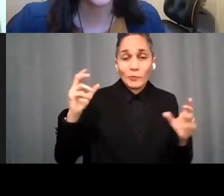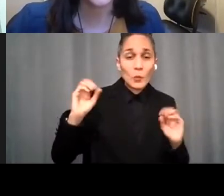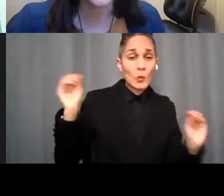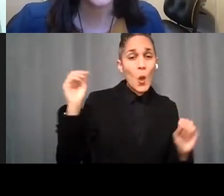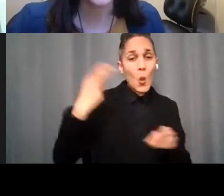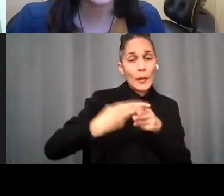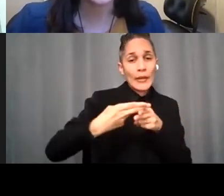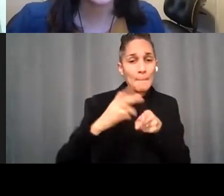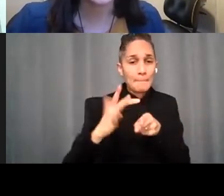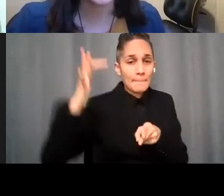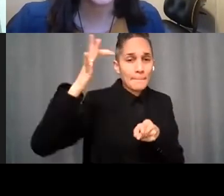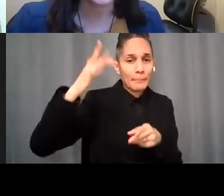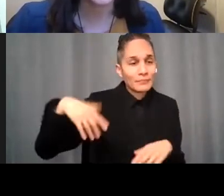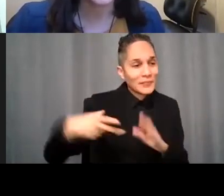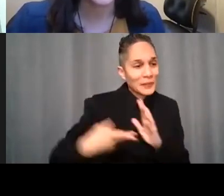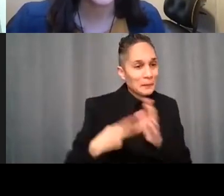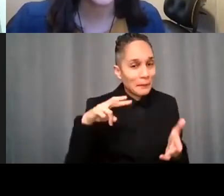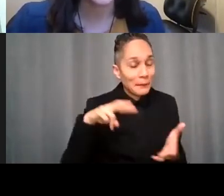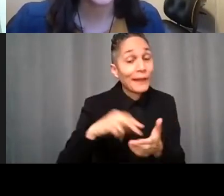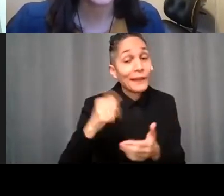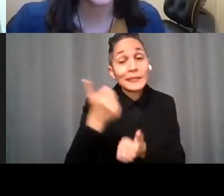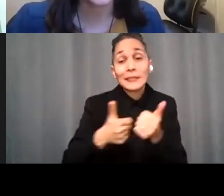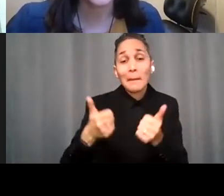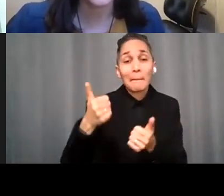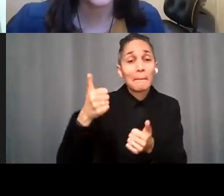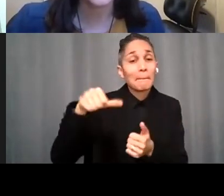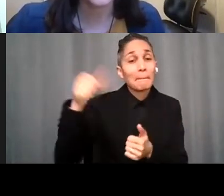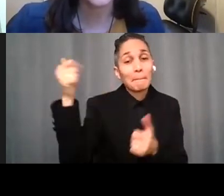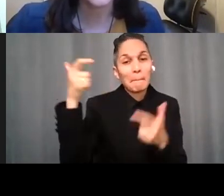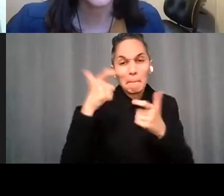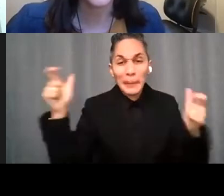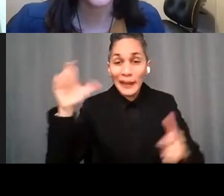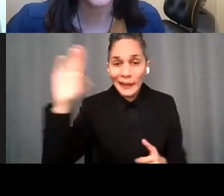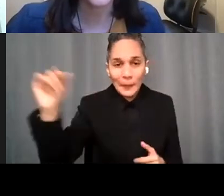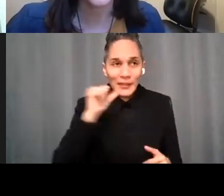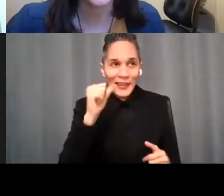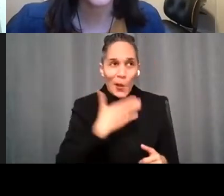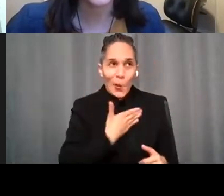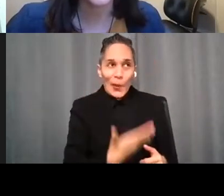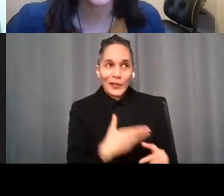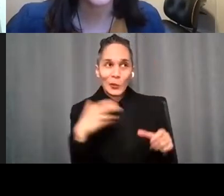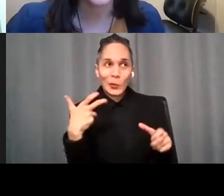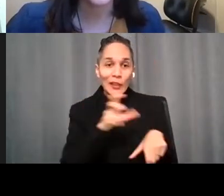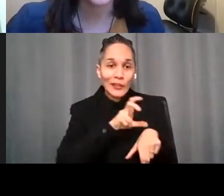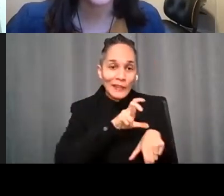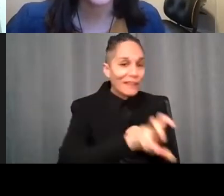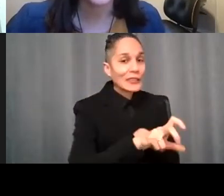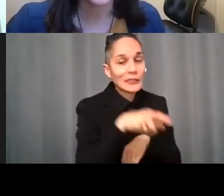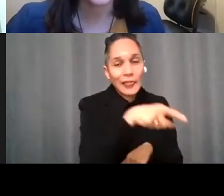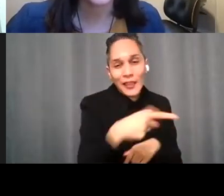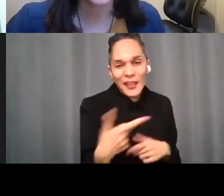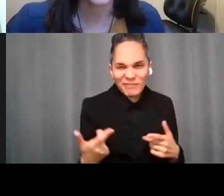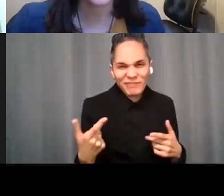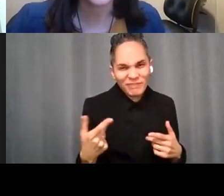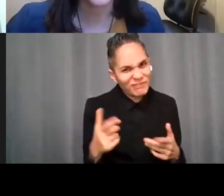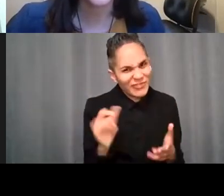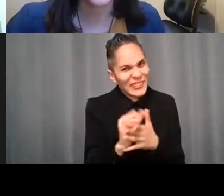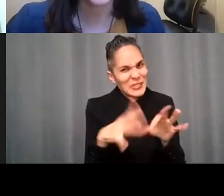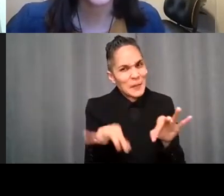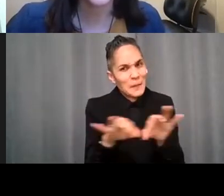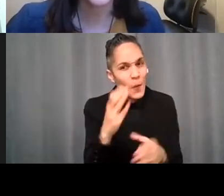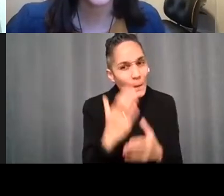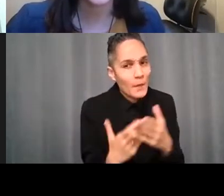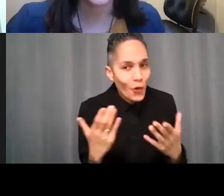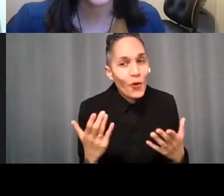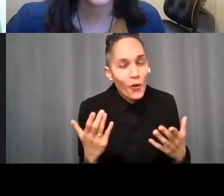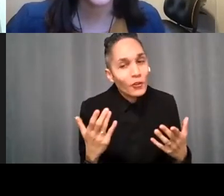so sometimes larger companies are not willing to take that risk or make that investment on them. And I do think that's an important part of,